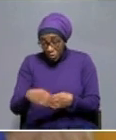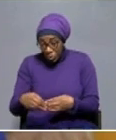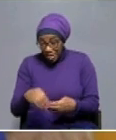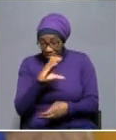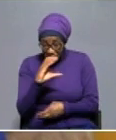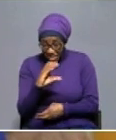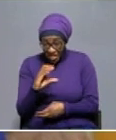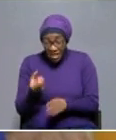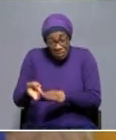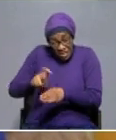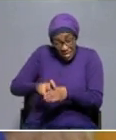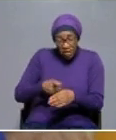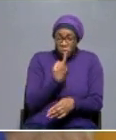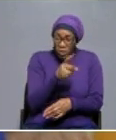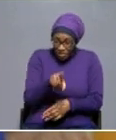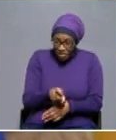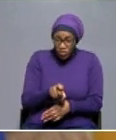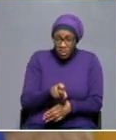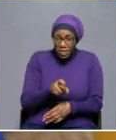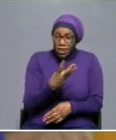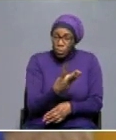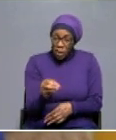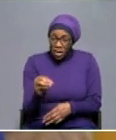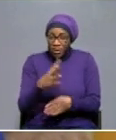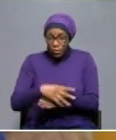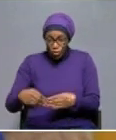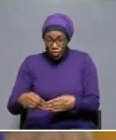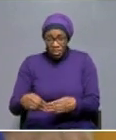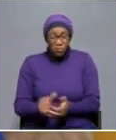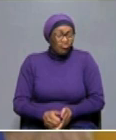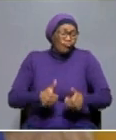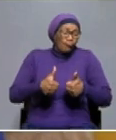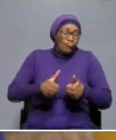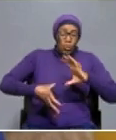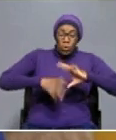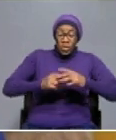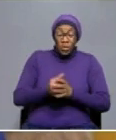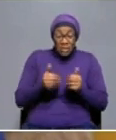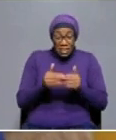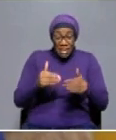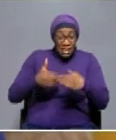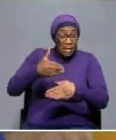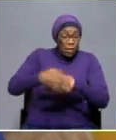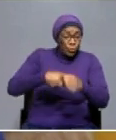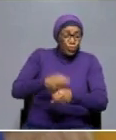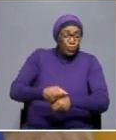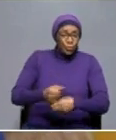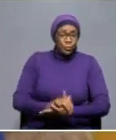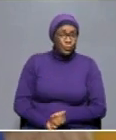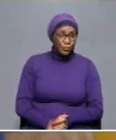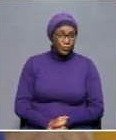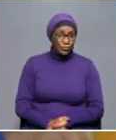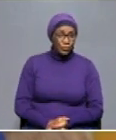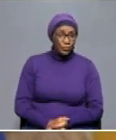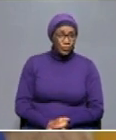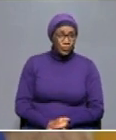if there's anything can be done to tweak the systems in the meantime to just assist people. But definitely people